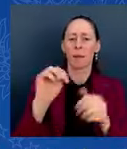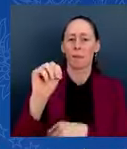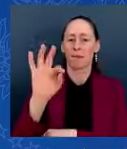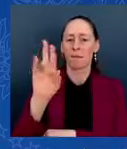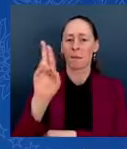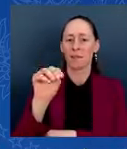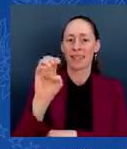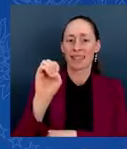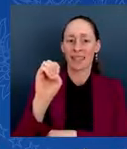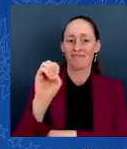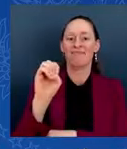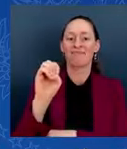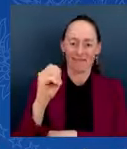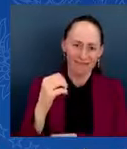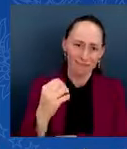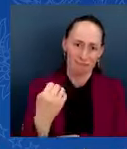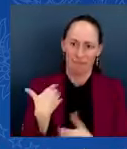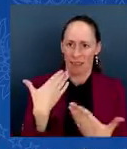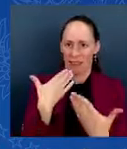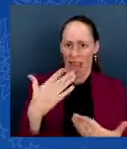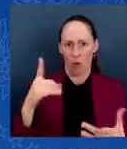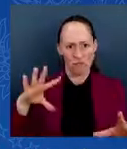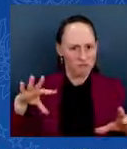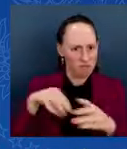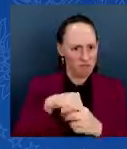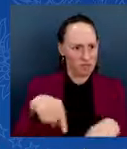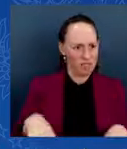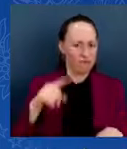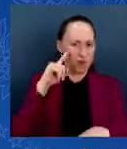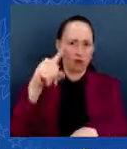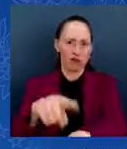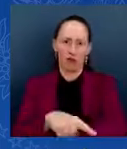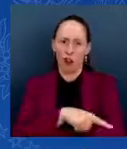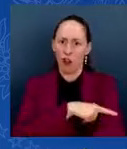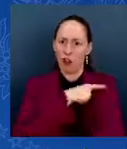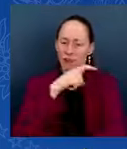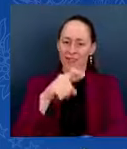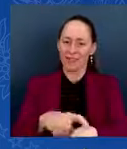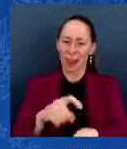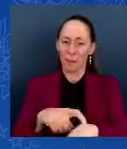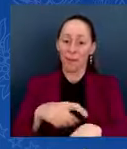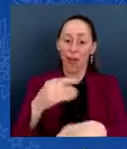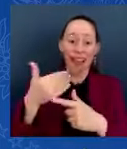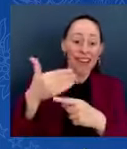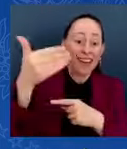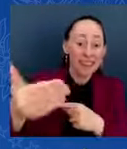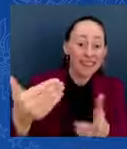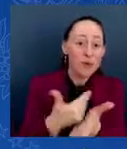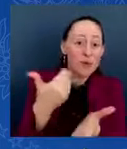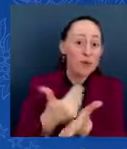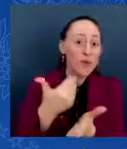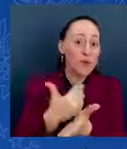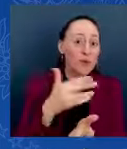And I want to recognize your next United States Senator, Angela Also Brooks.